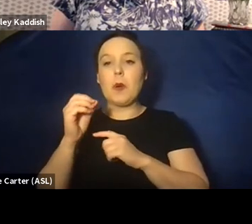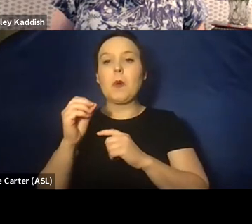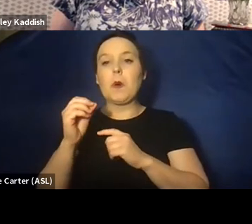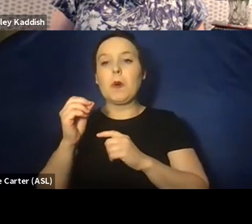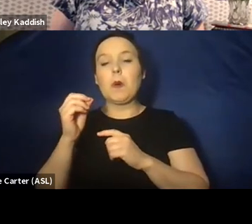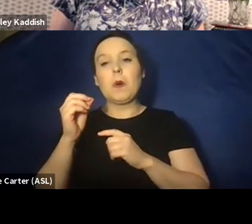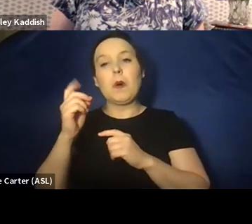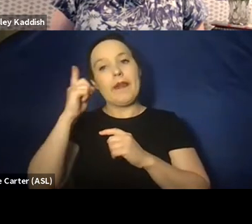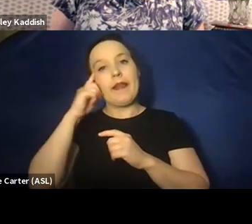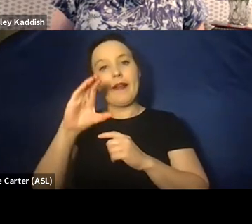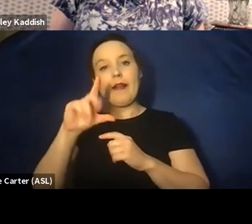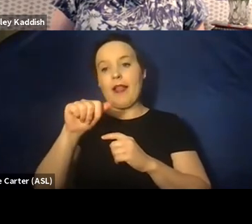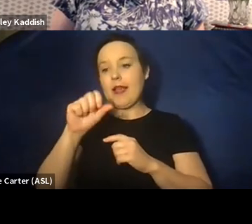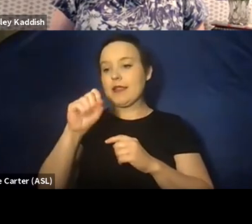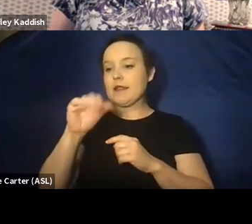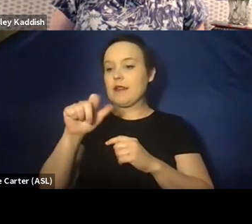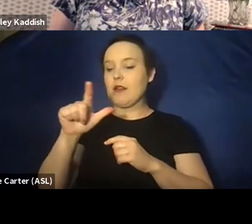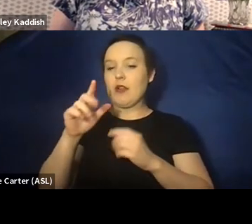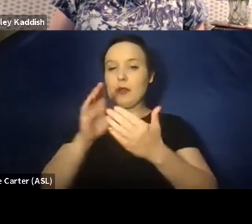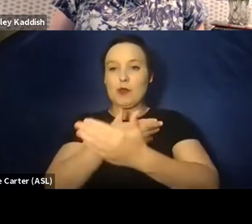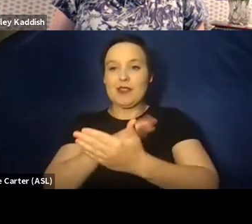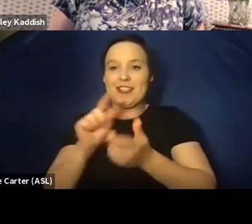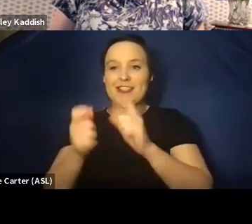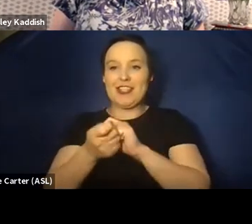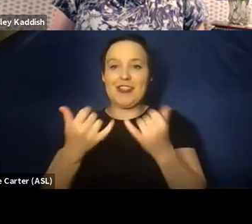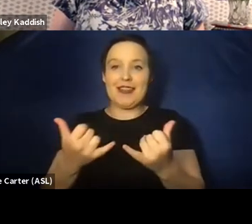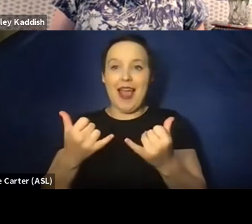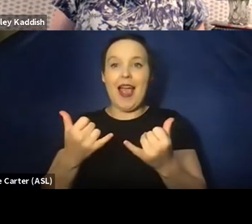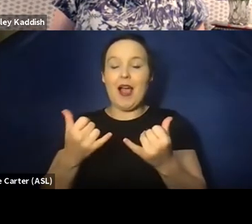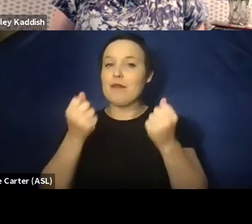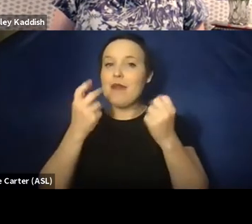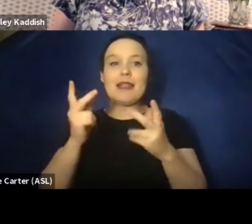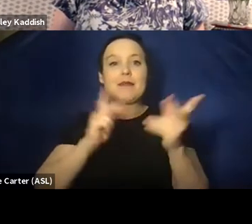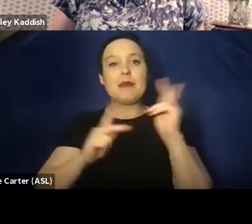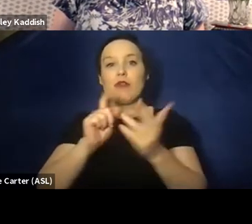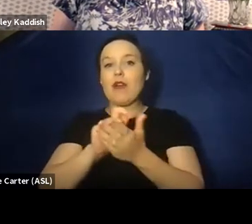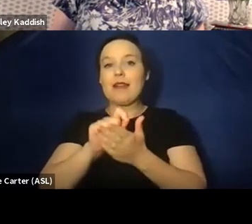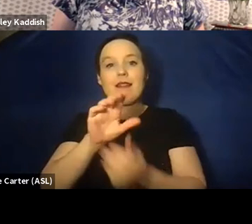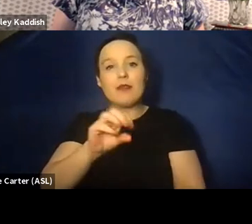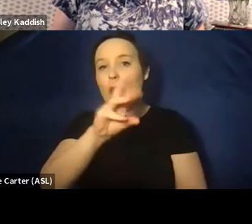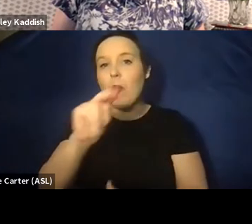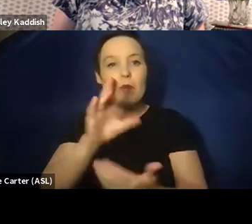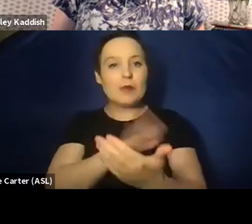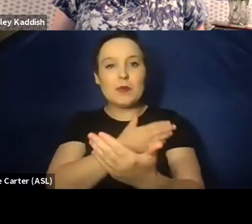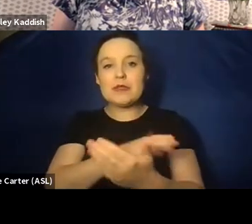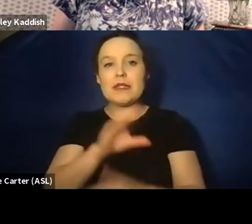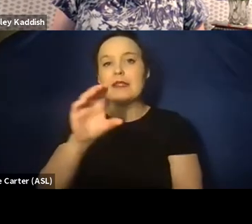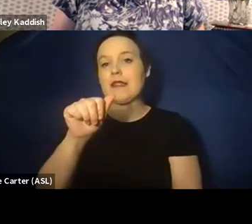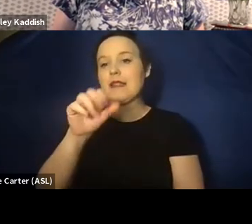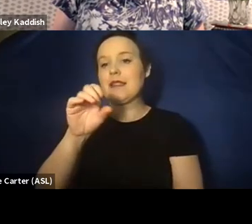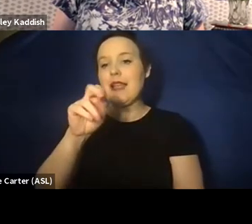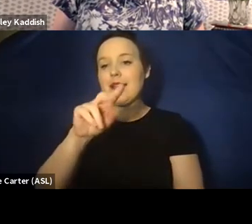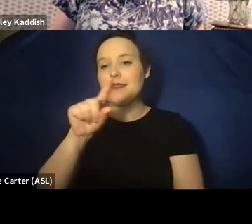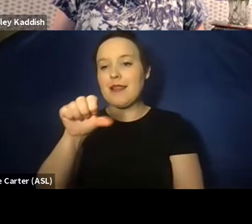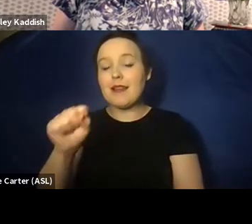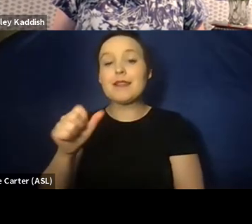happening in the classical music world now, which is that a ton of people are writing their own cadenzas, writing their own music. I ask my students to write their own